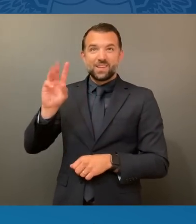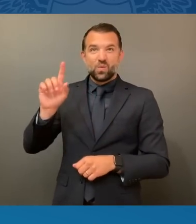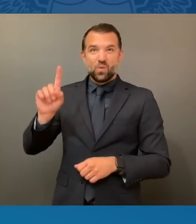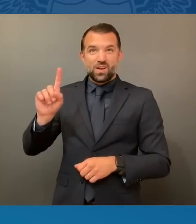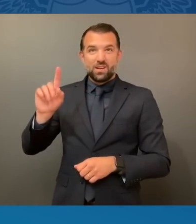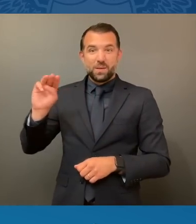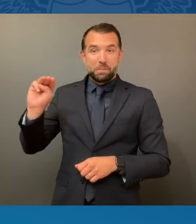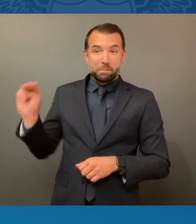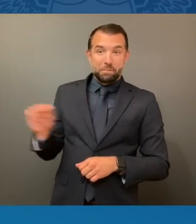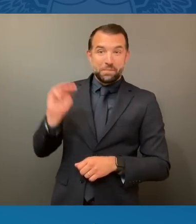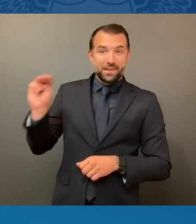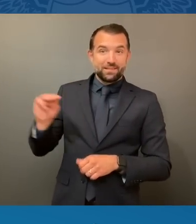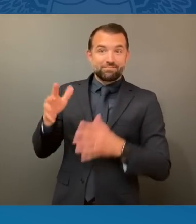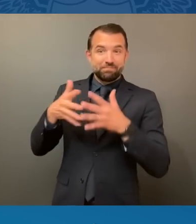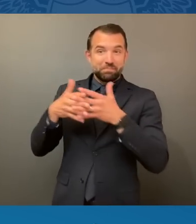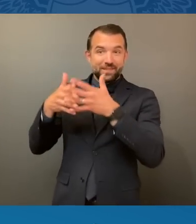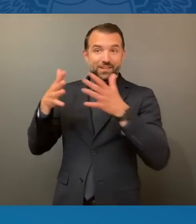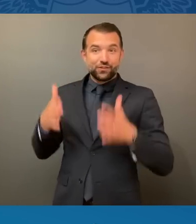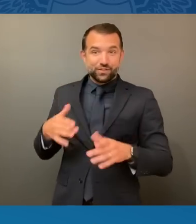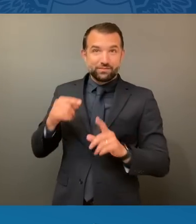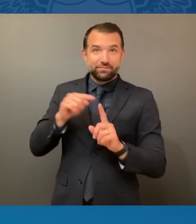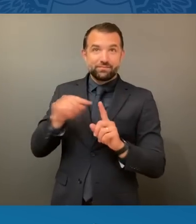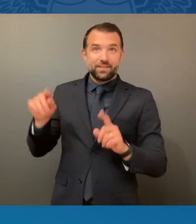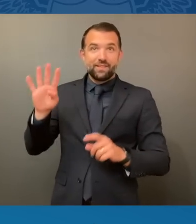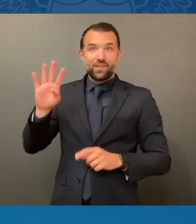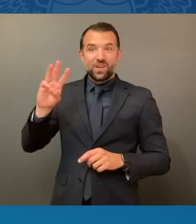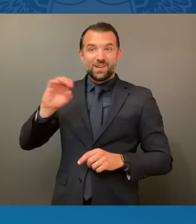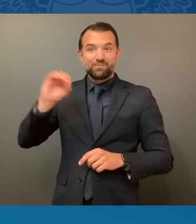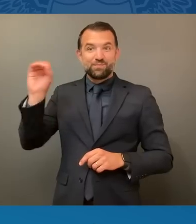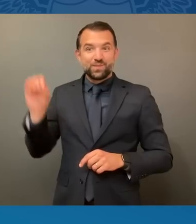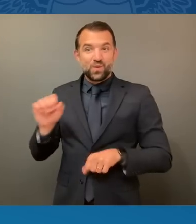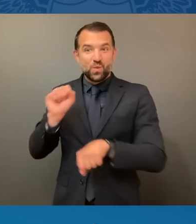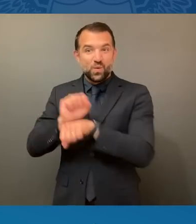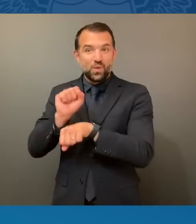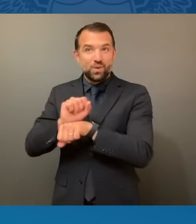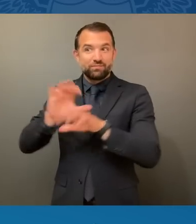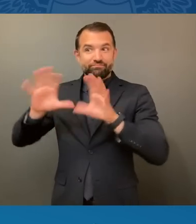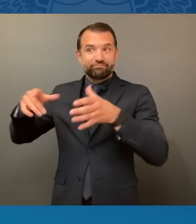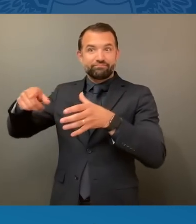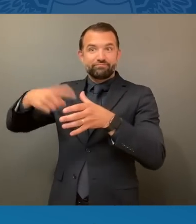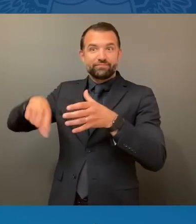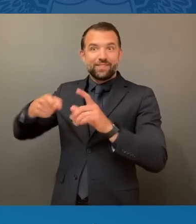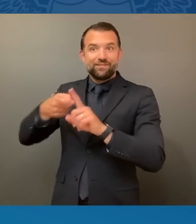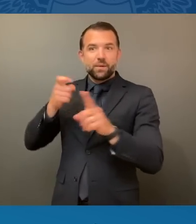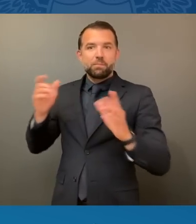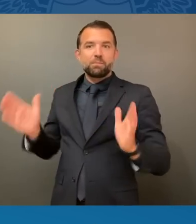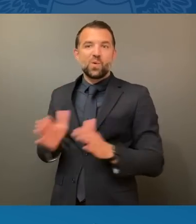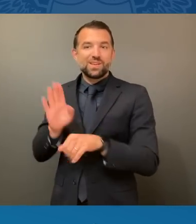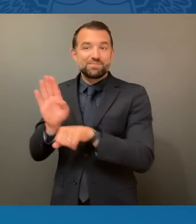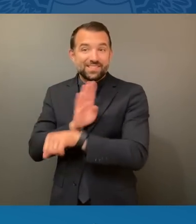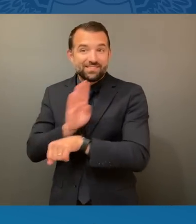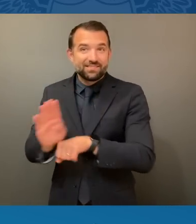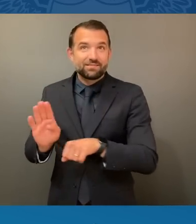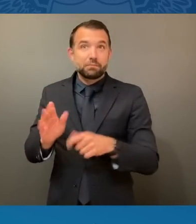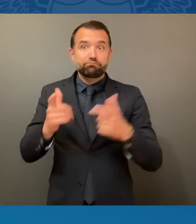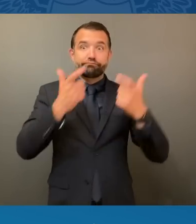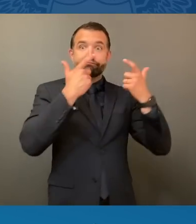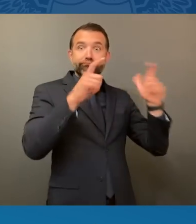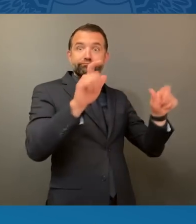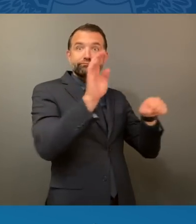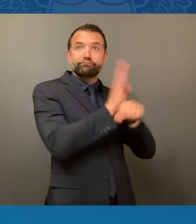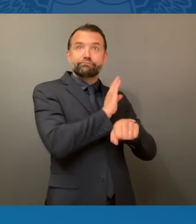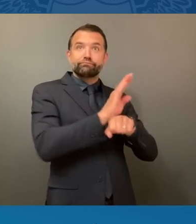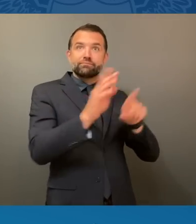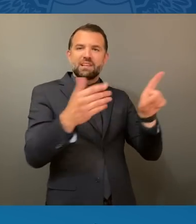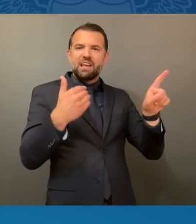about 46% of the workforce comes through small business. Yeah. We also know that corporate America plays a role because there's an opportunity for us to make sure we're